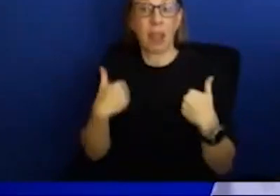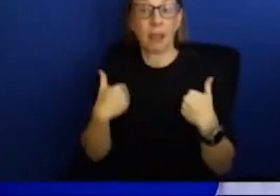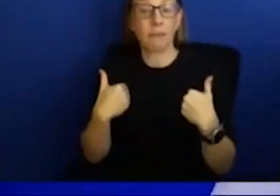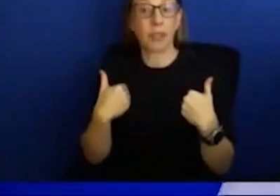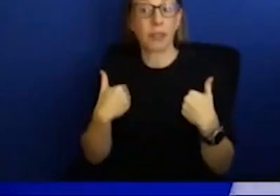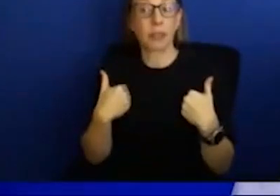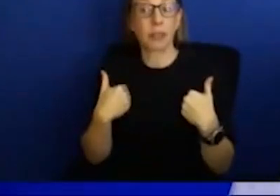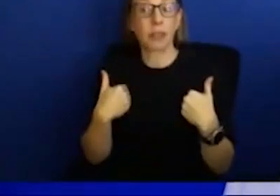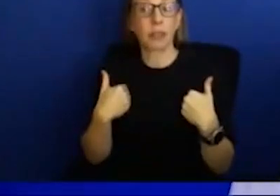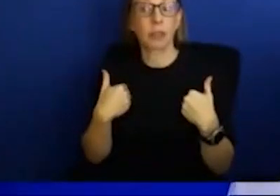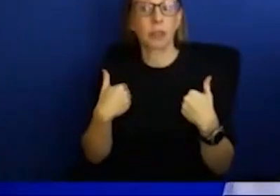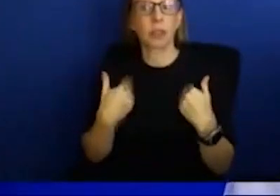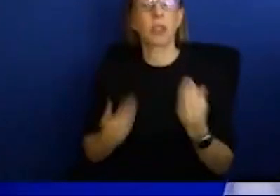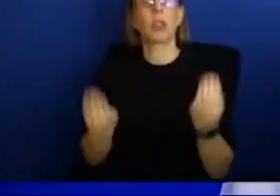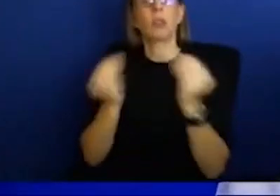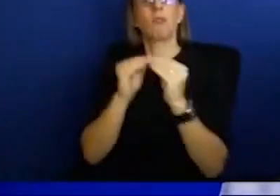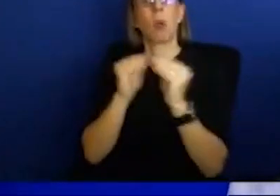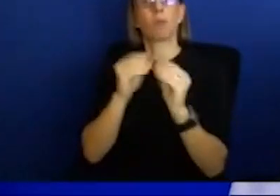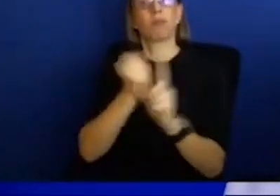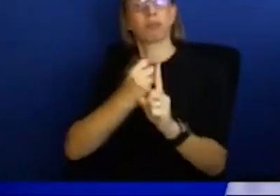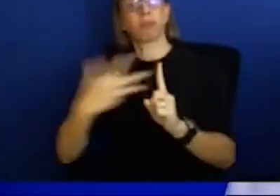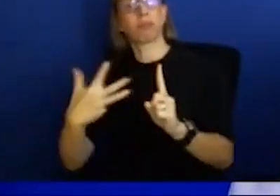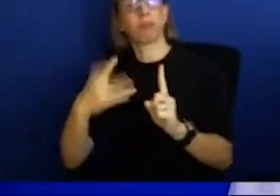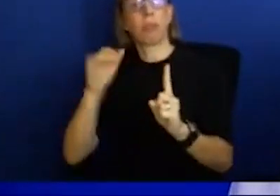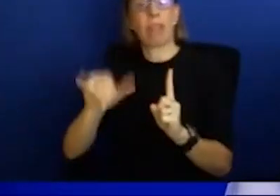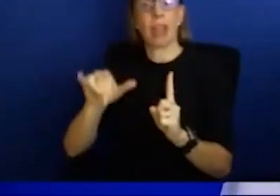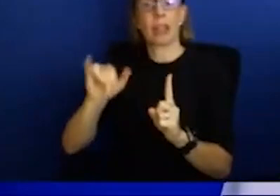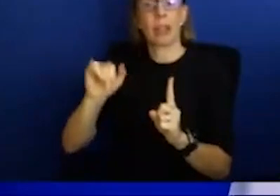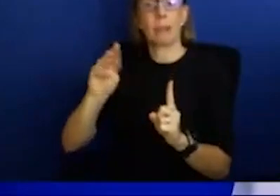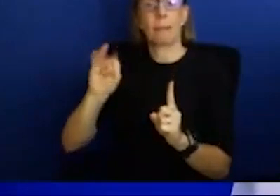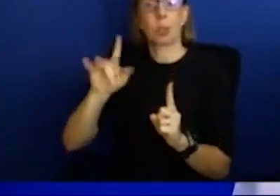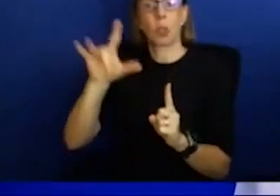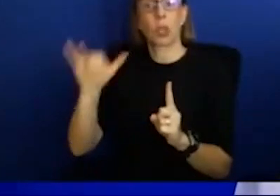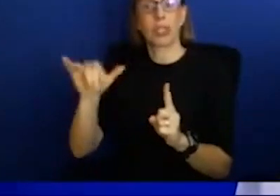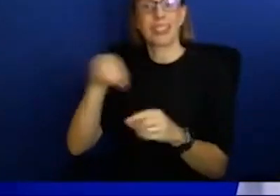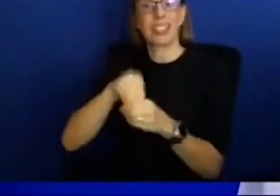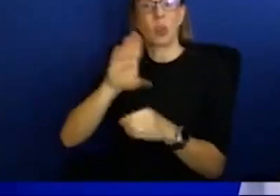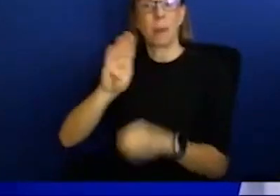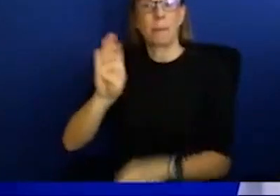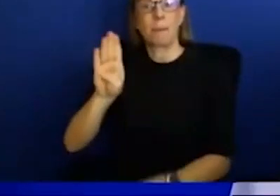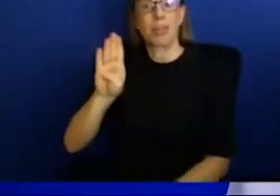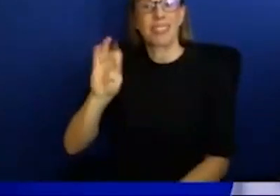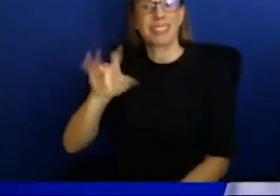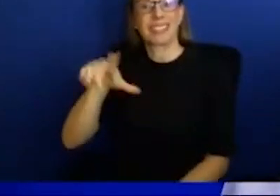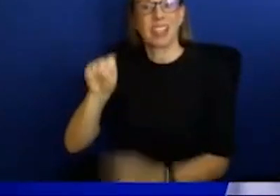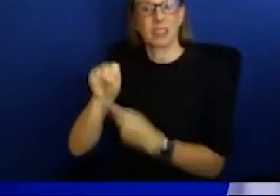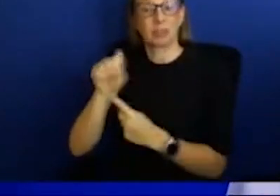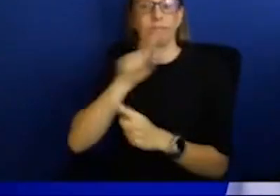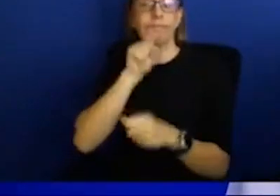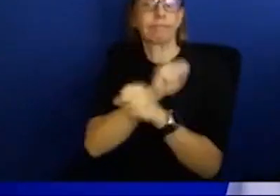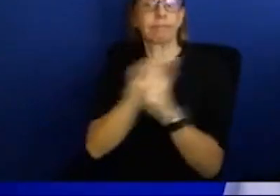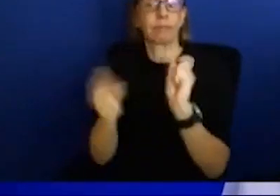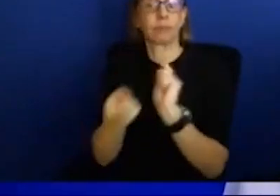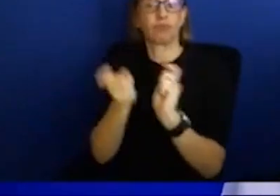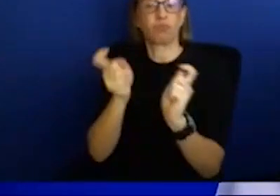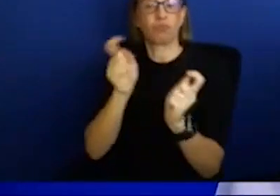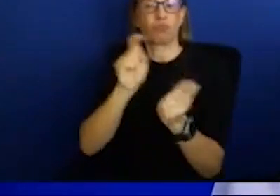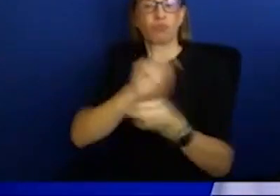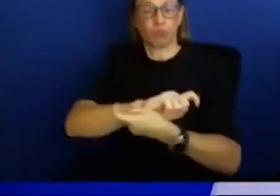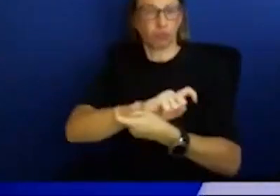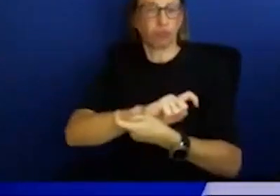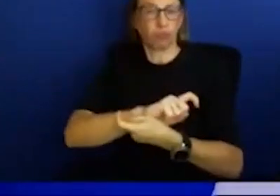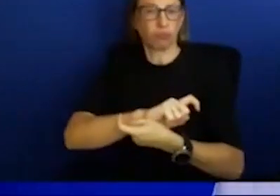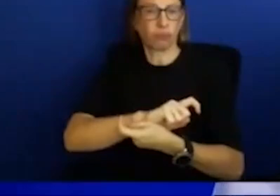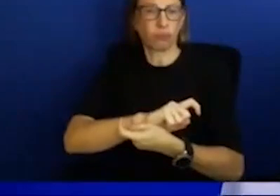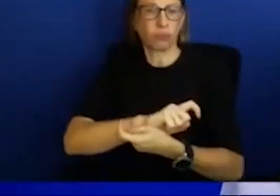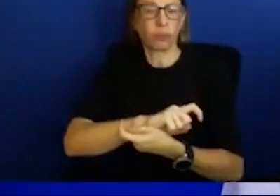further expansion of that immunity. And your B cells actually do change and mutate, if you will, as